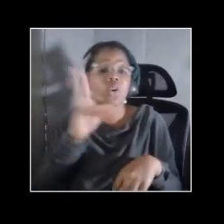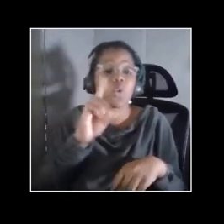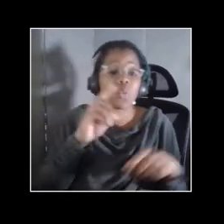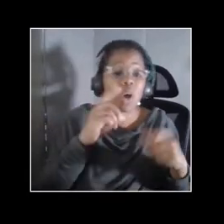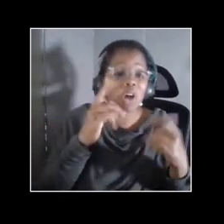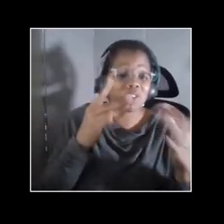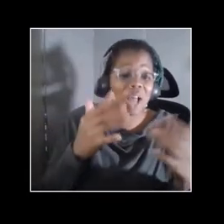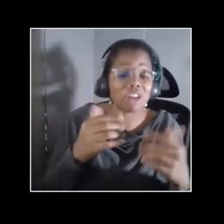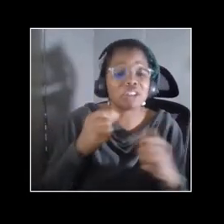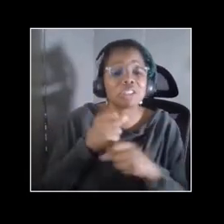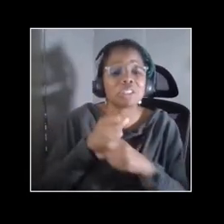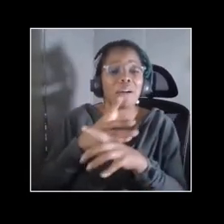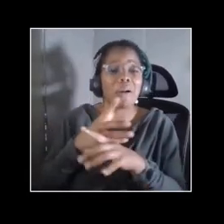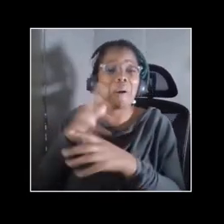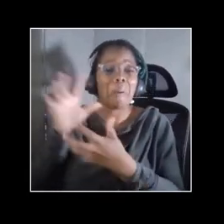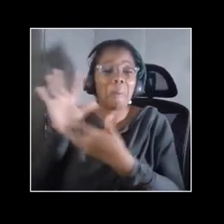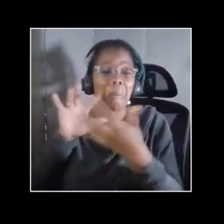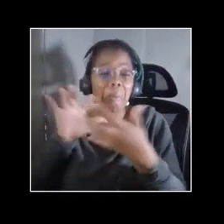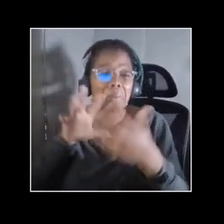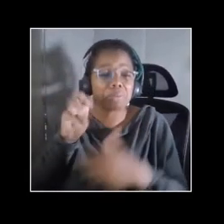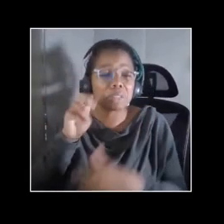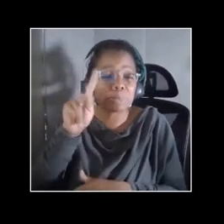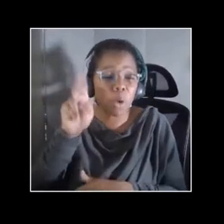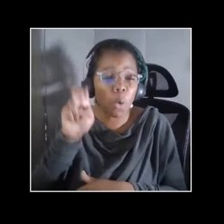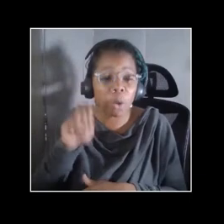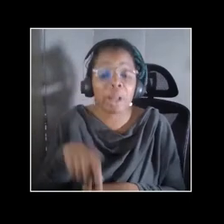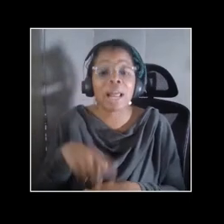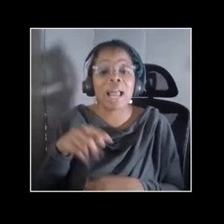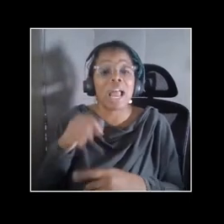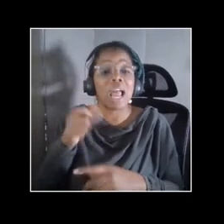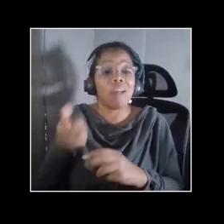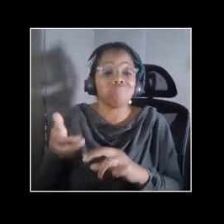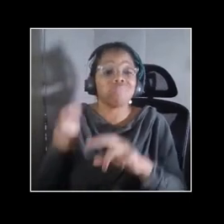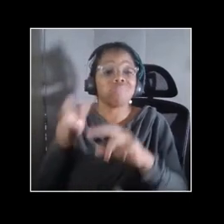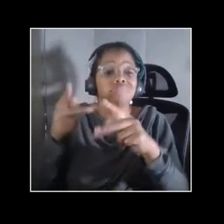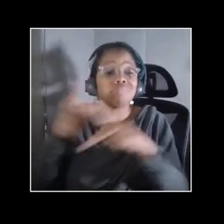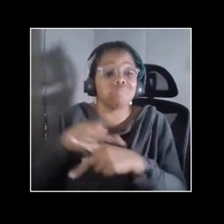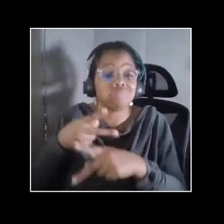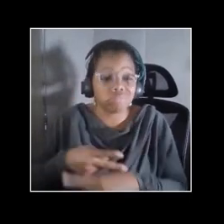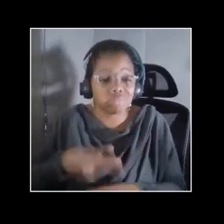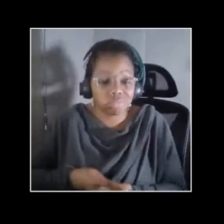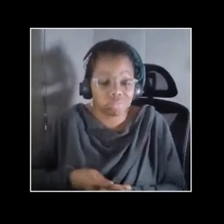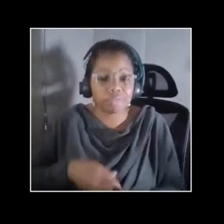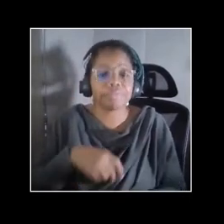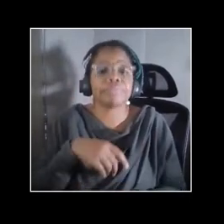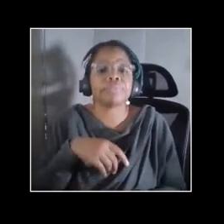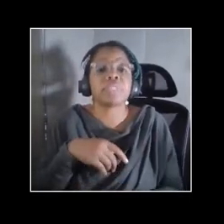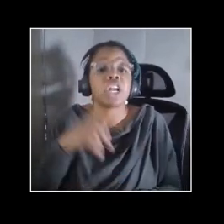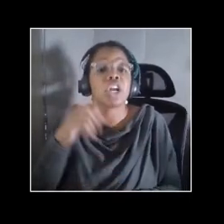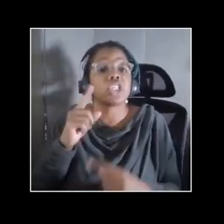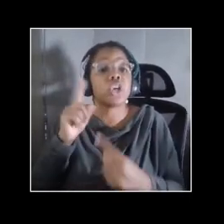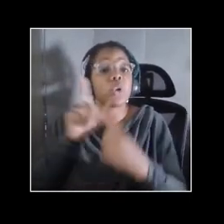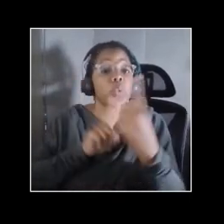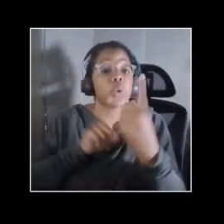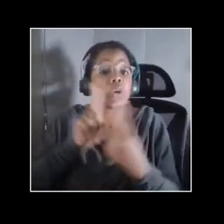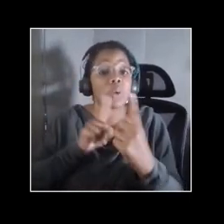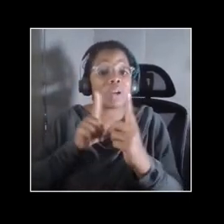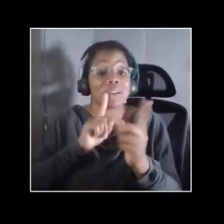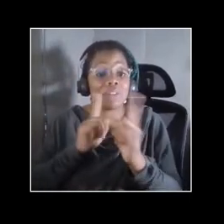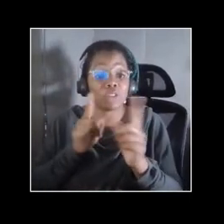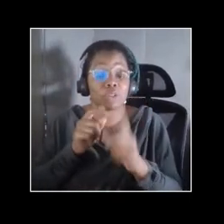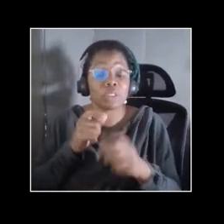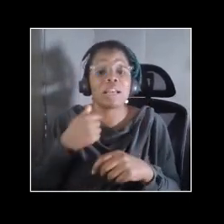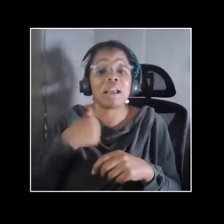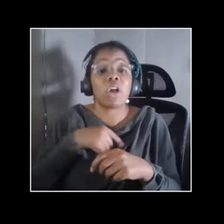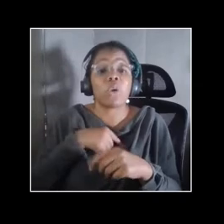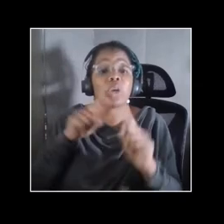quality, and really having this compounding environmental effect. So here's the one-on-one interviews. As I said, we went